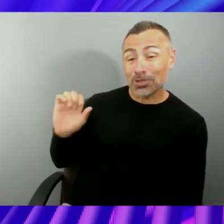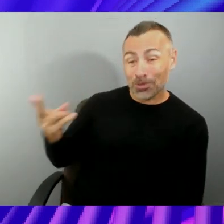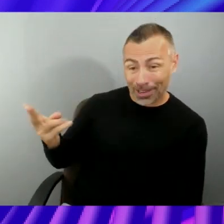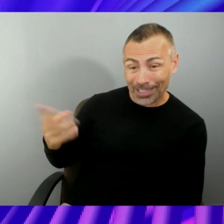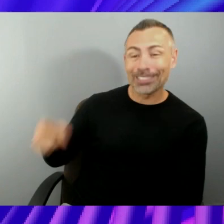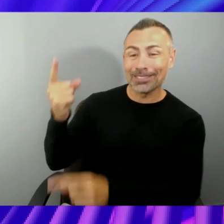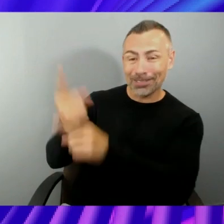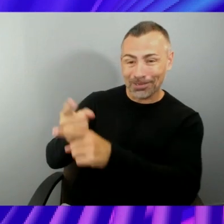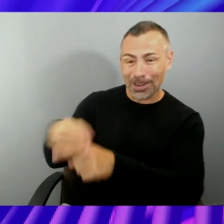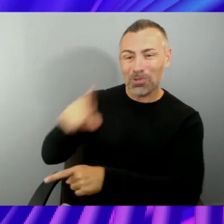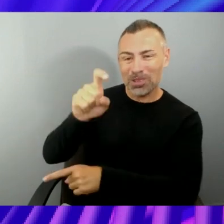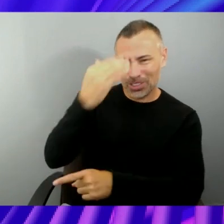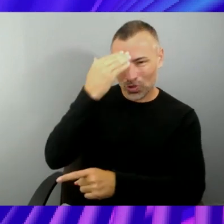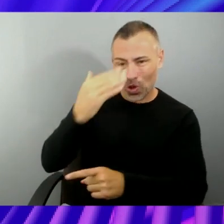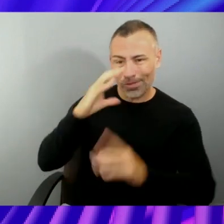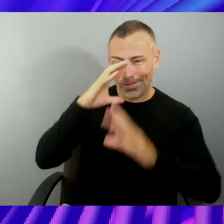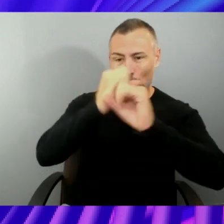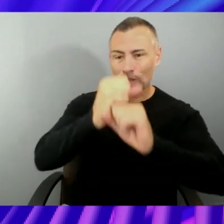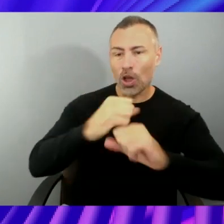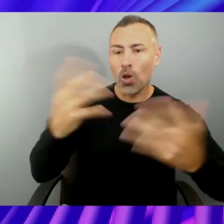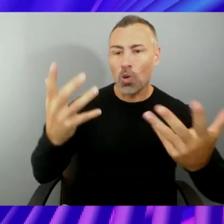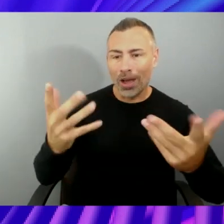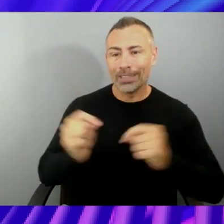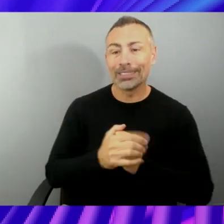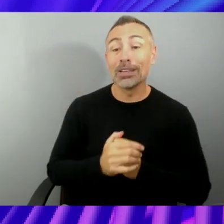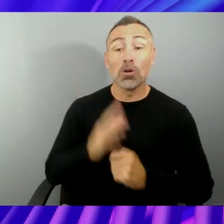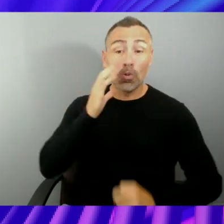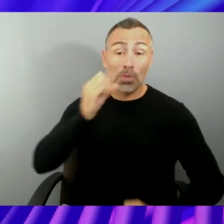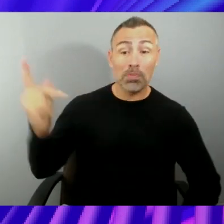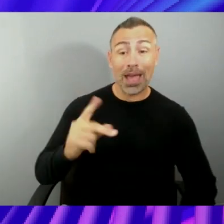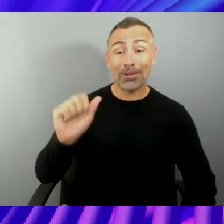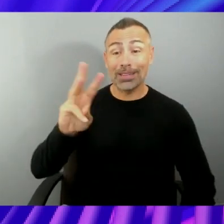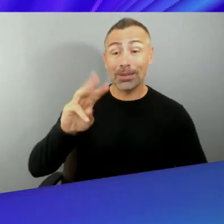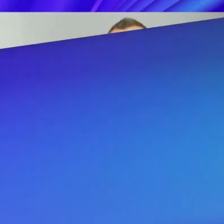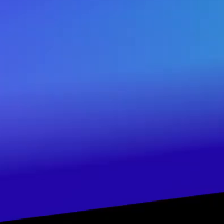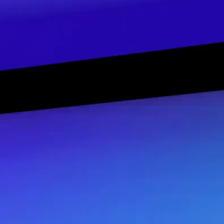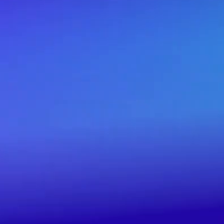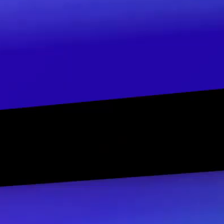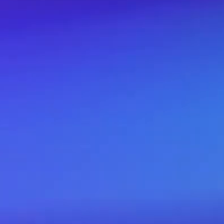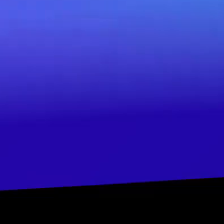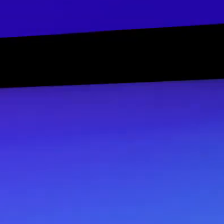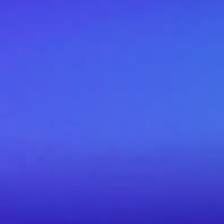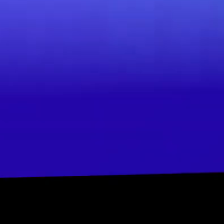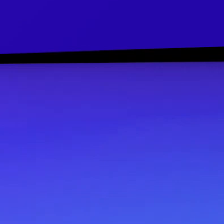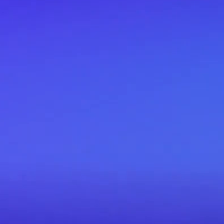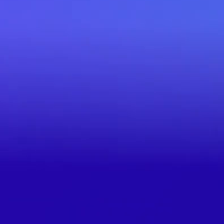But we will be right back with more content from AWS On Air. Stick around.